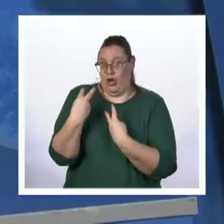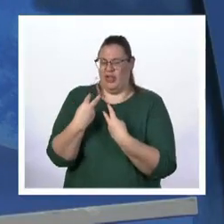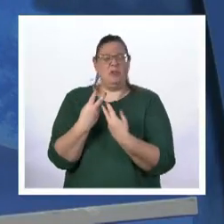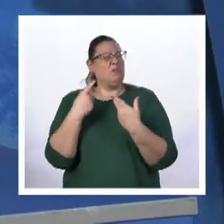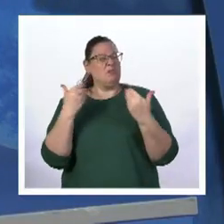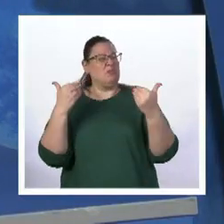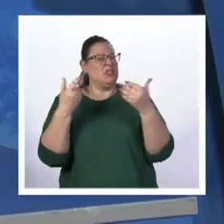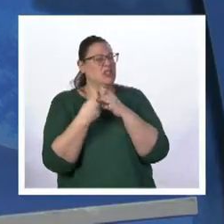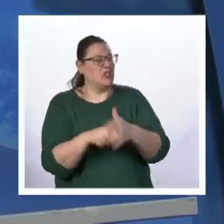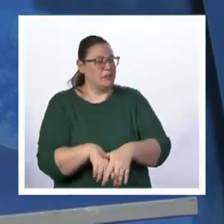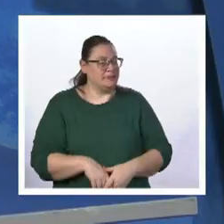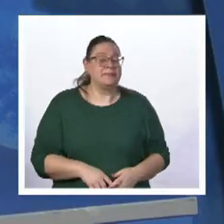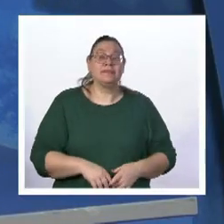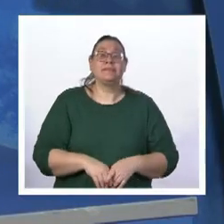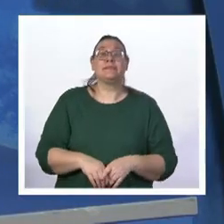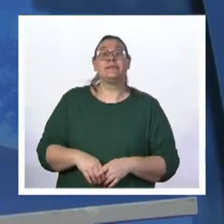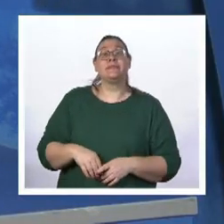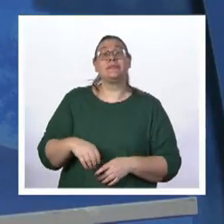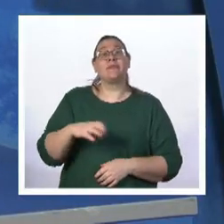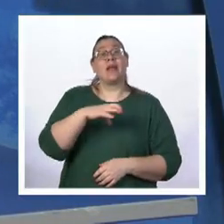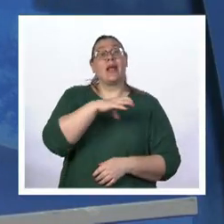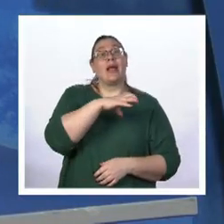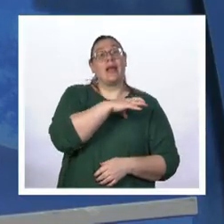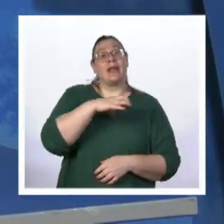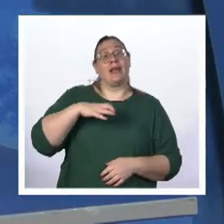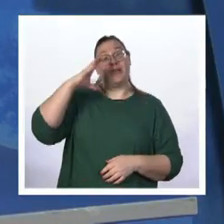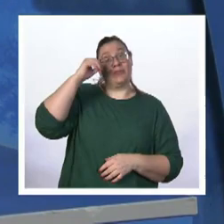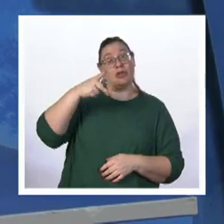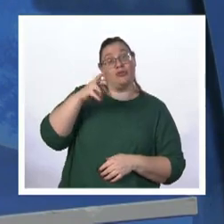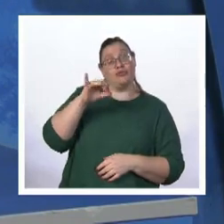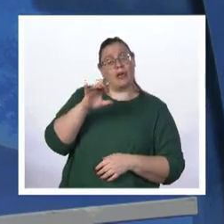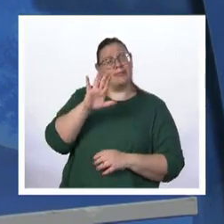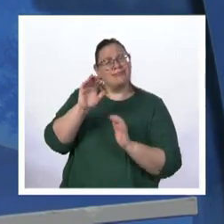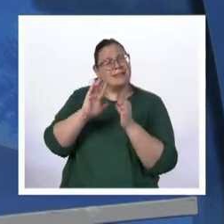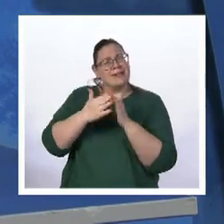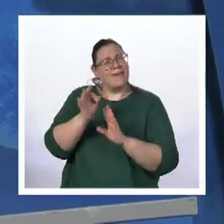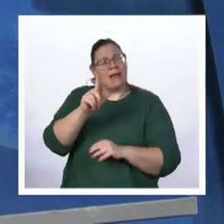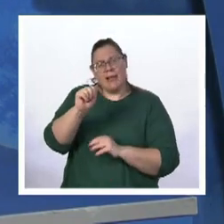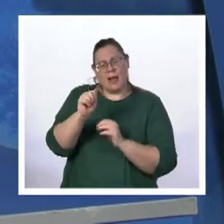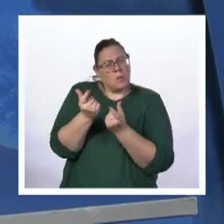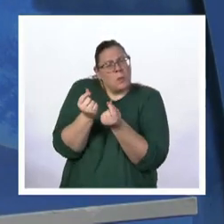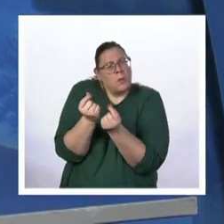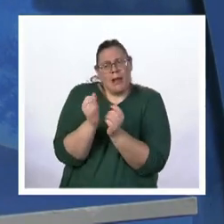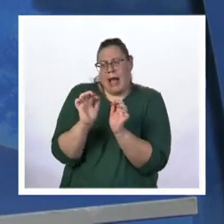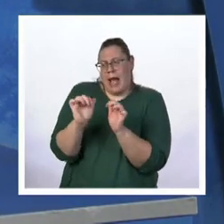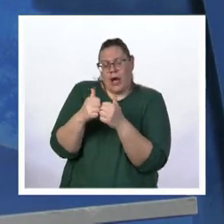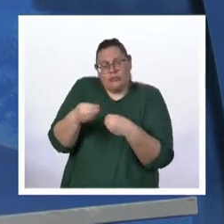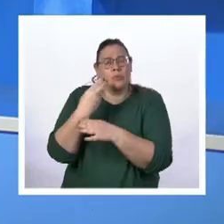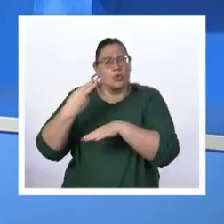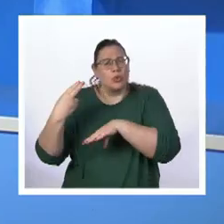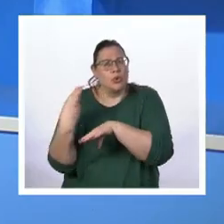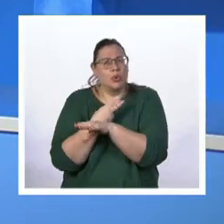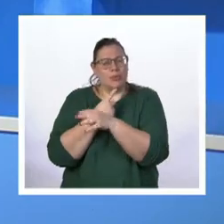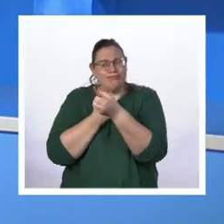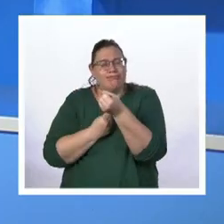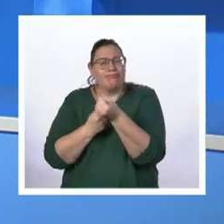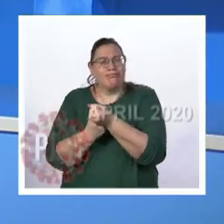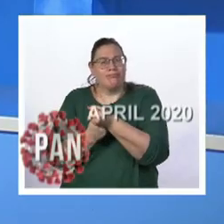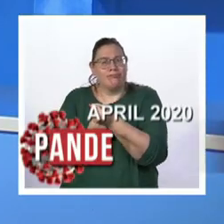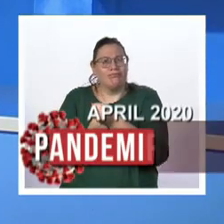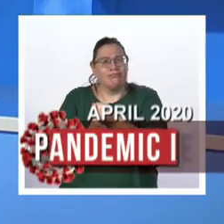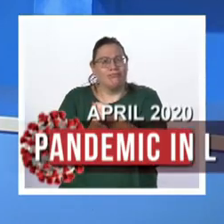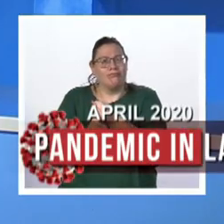to it. So, Councilman Price, how is the city of Los Angeles stepping up to bring relief to tenants? So we know